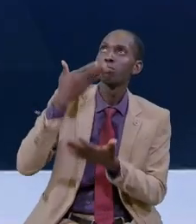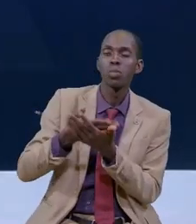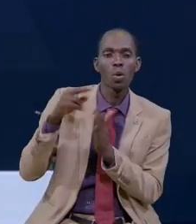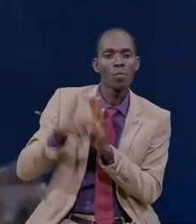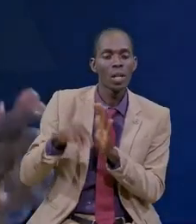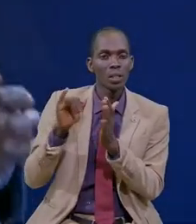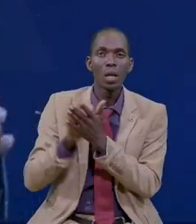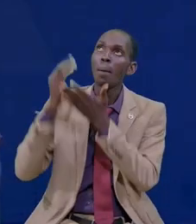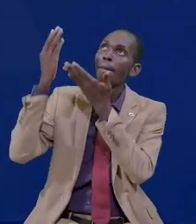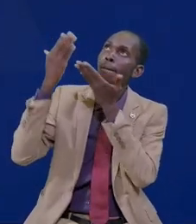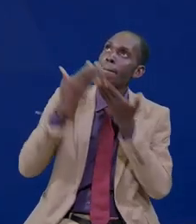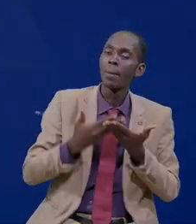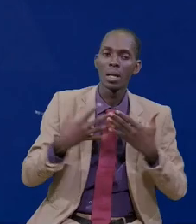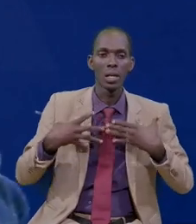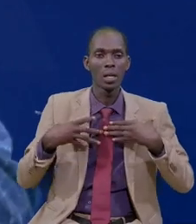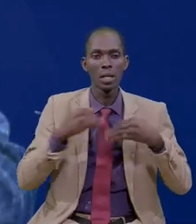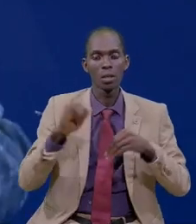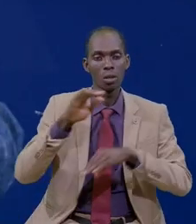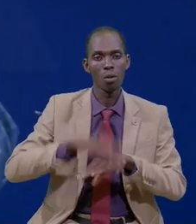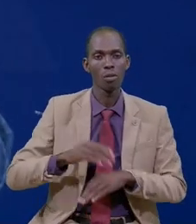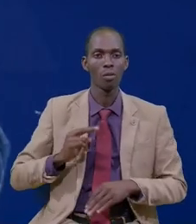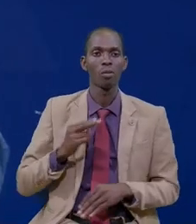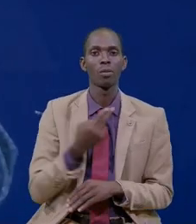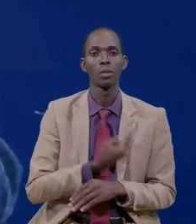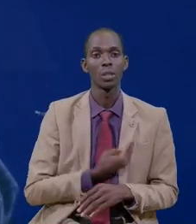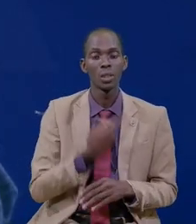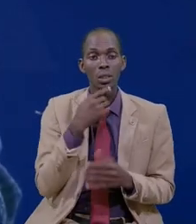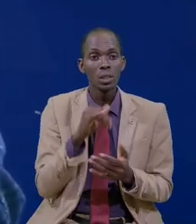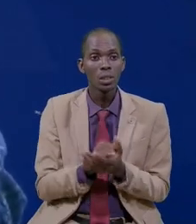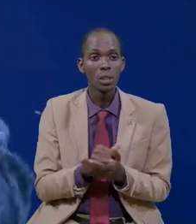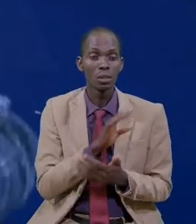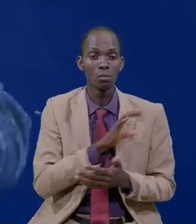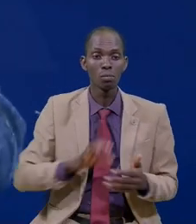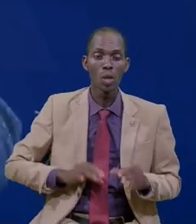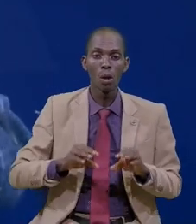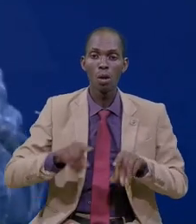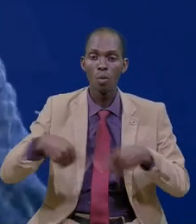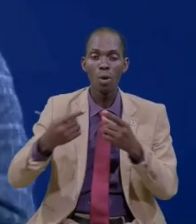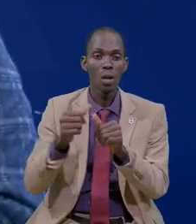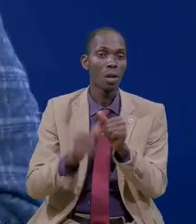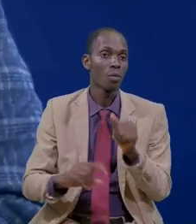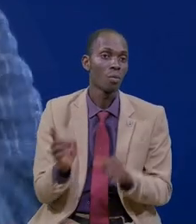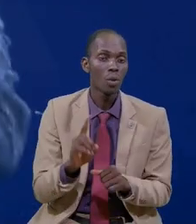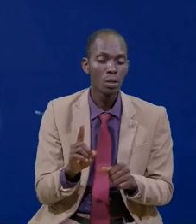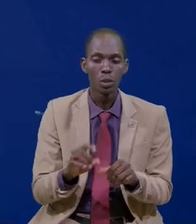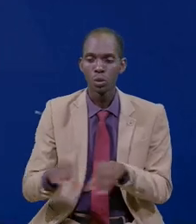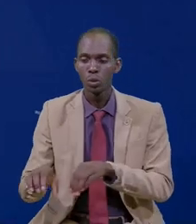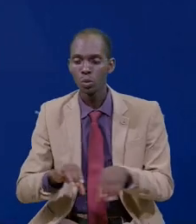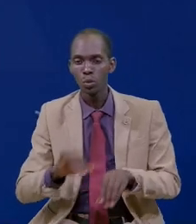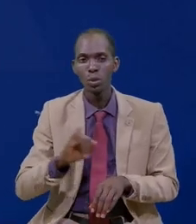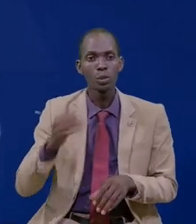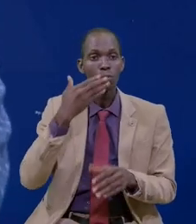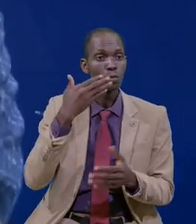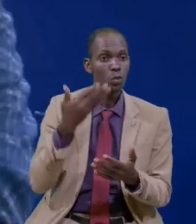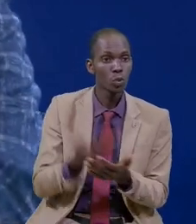healing upon us. It says he went about doing good and